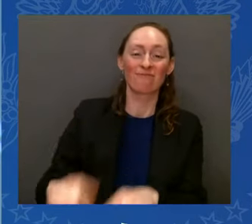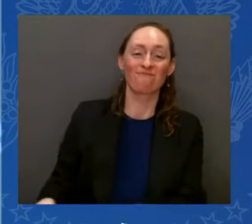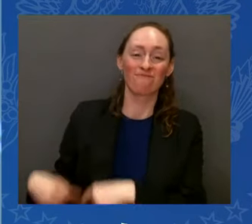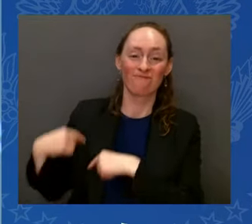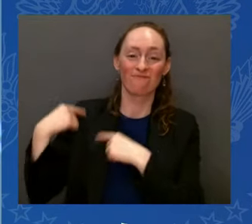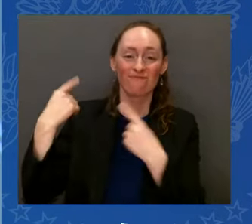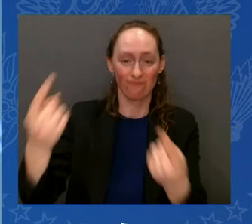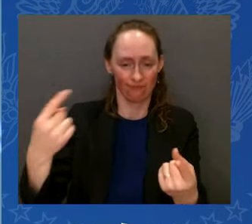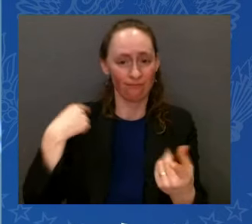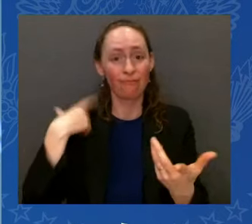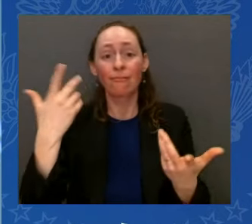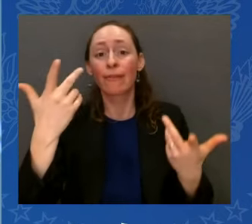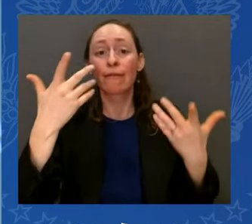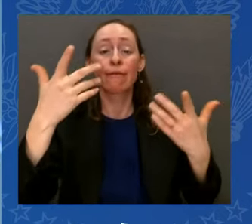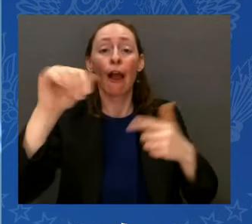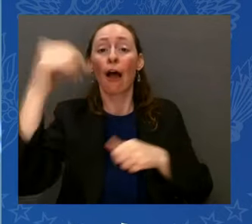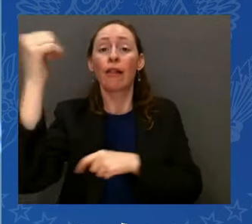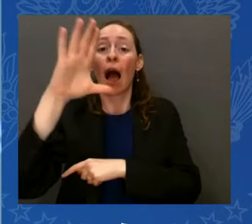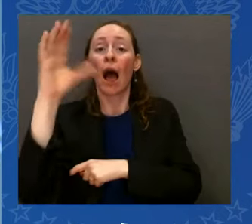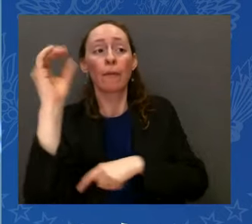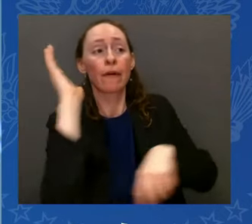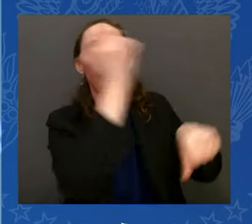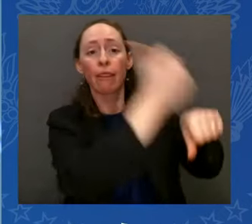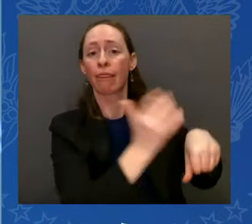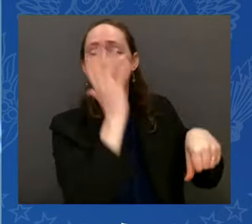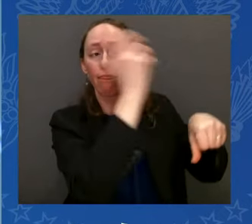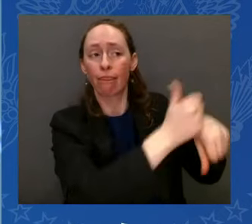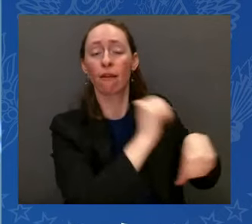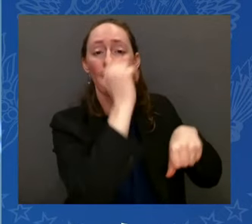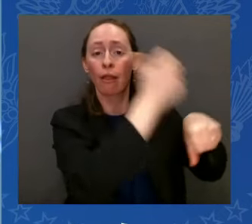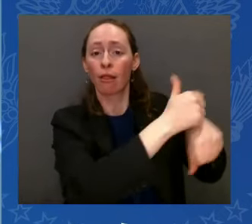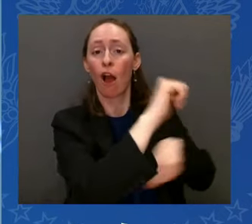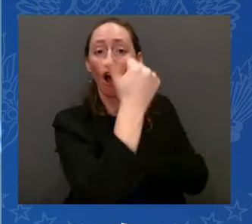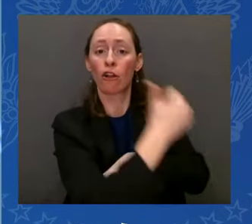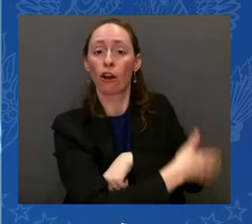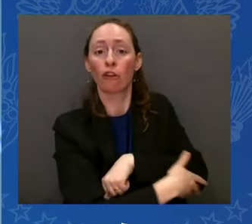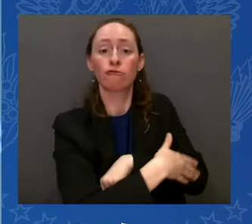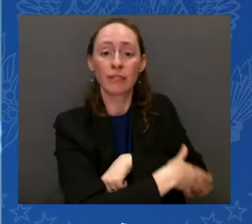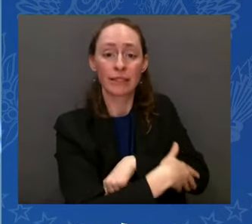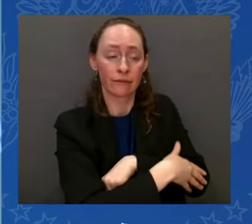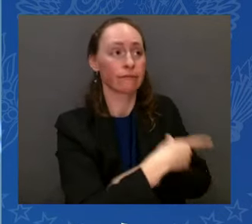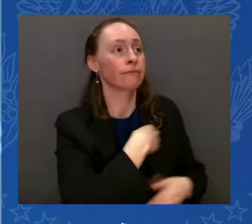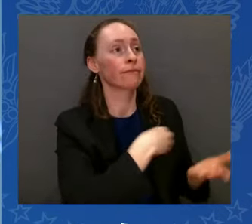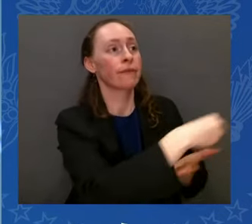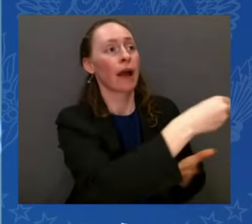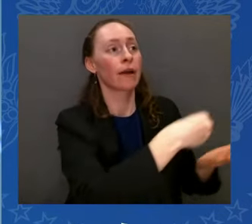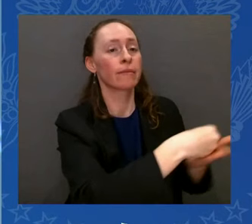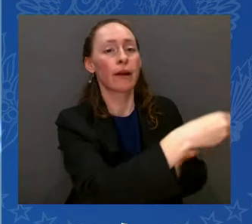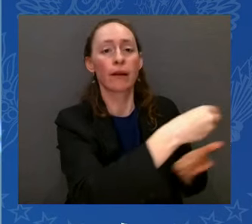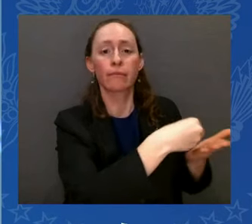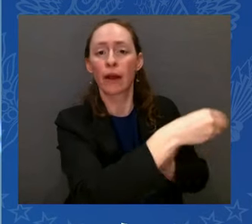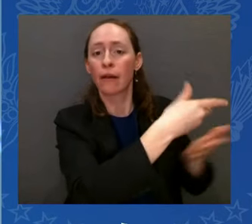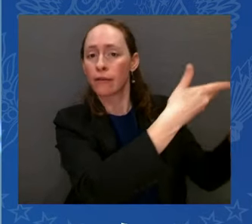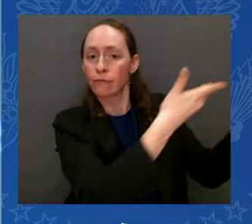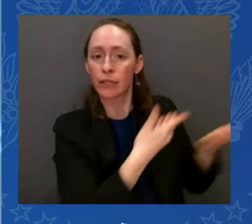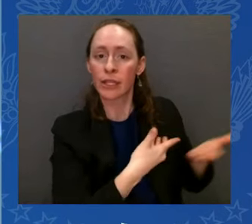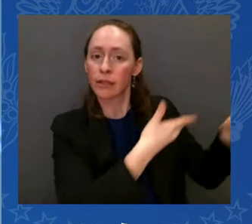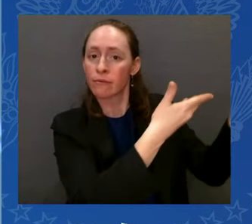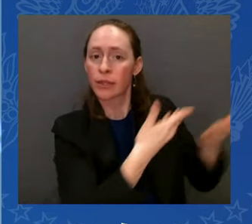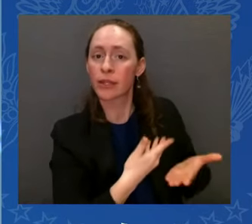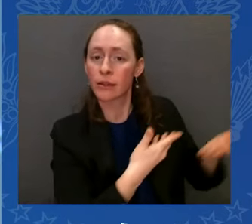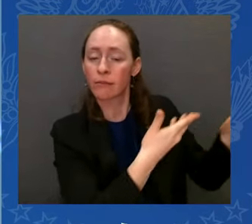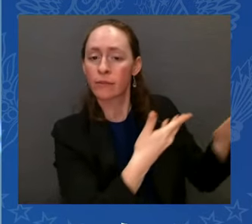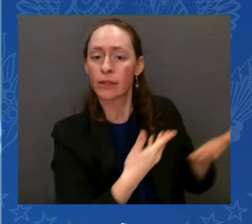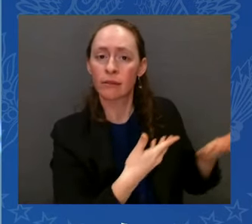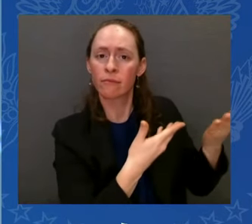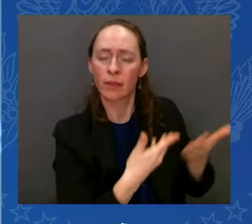overseas. A lot of companies left. How many of you come from areas where you used to have a factory of 400 or 500 people and